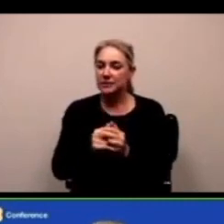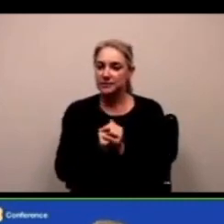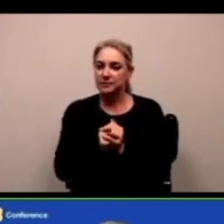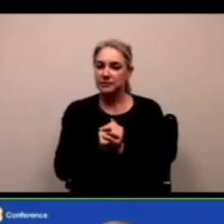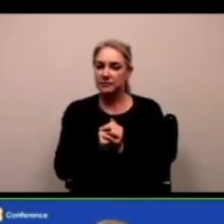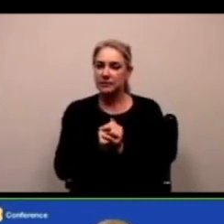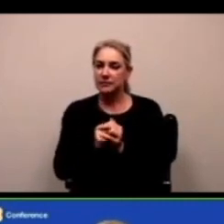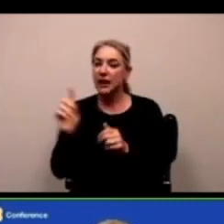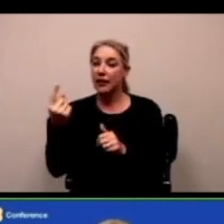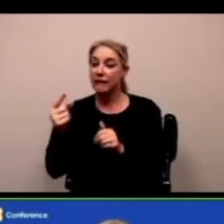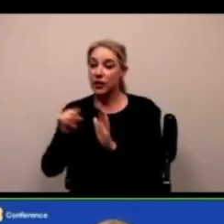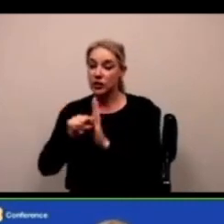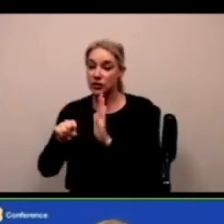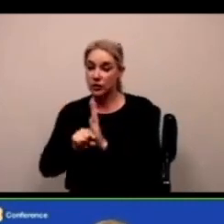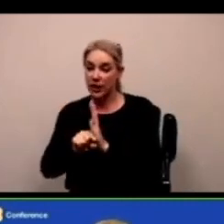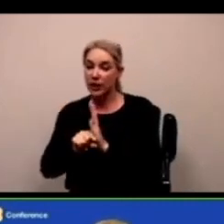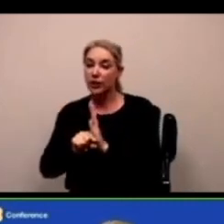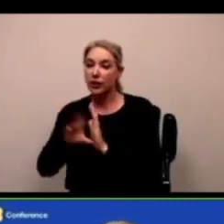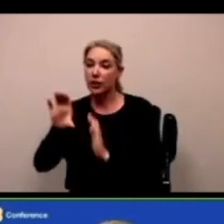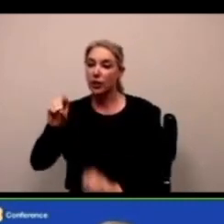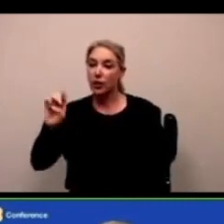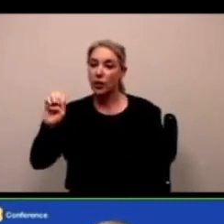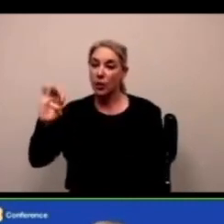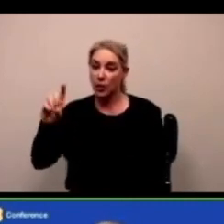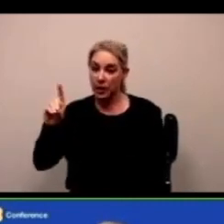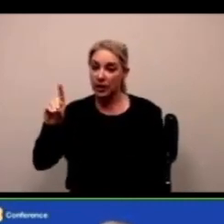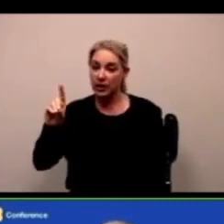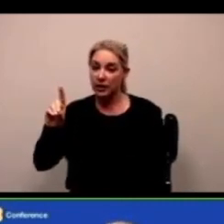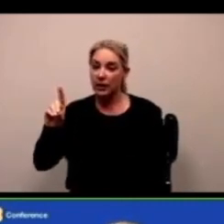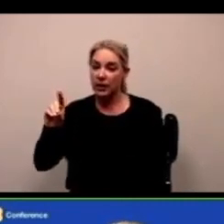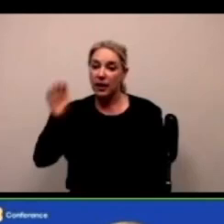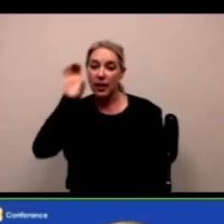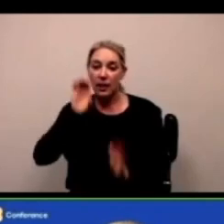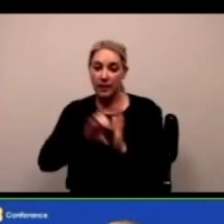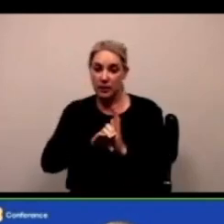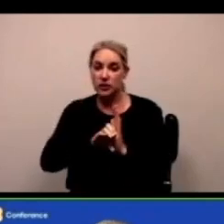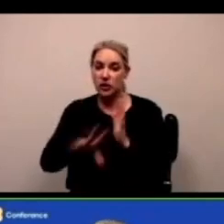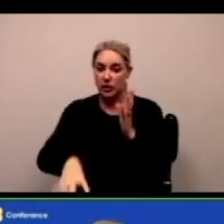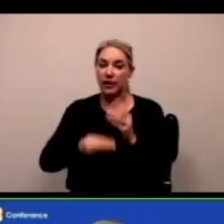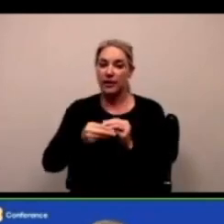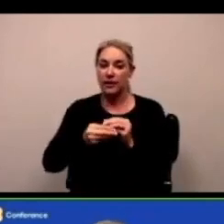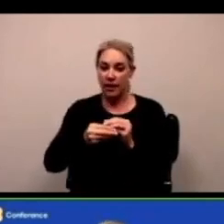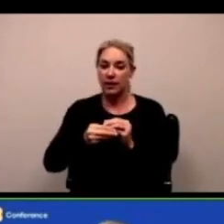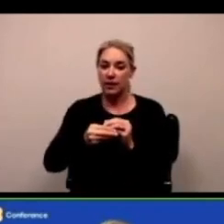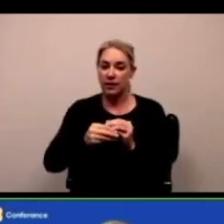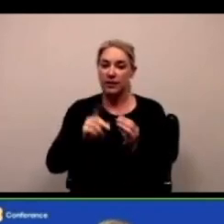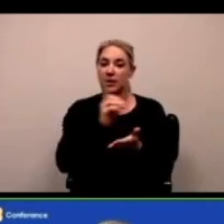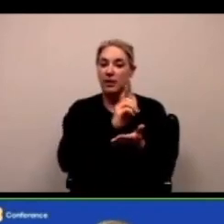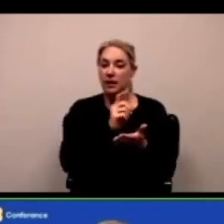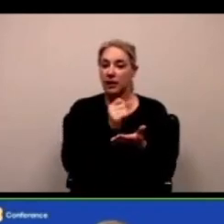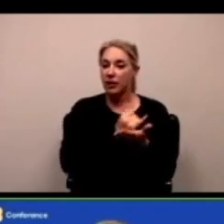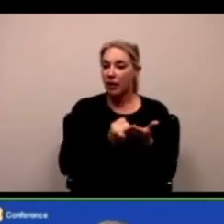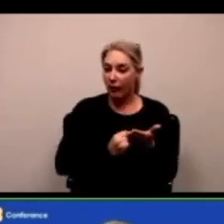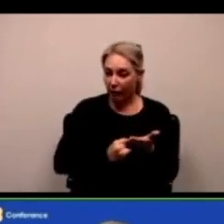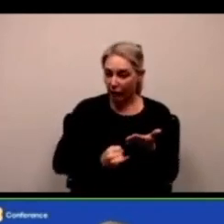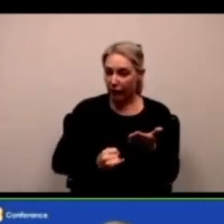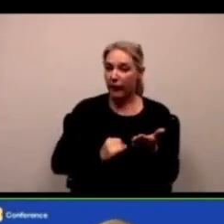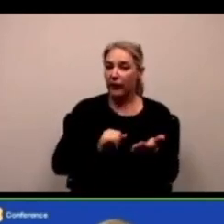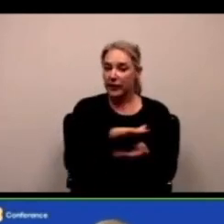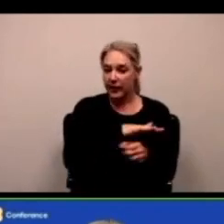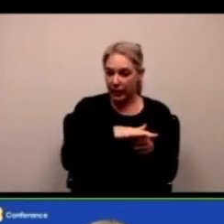A first grader coded one of the pictures that they had and added in the art area, added like little hands